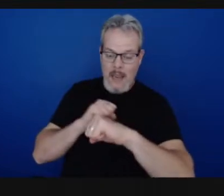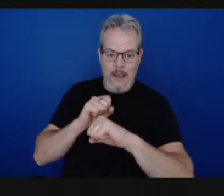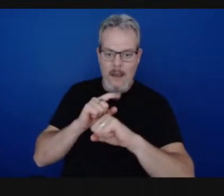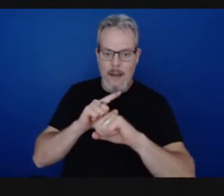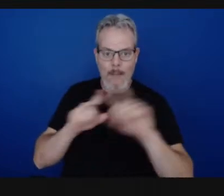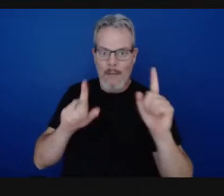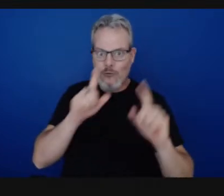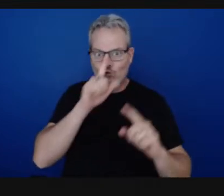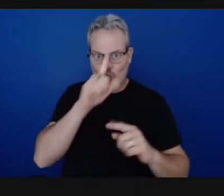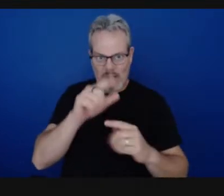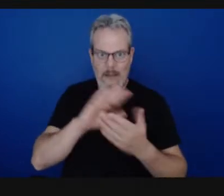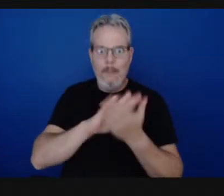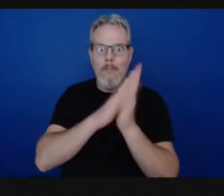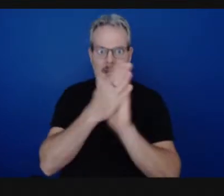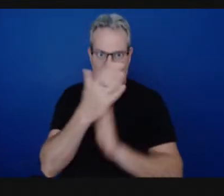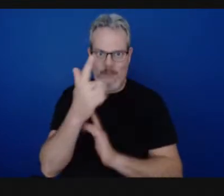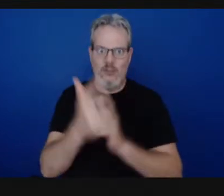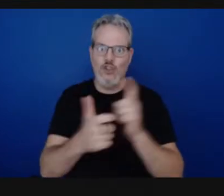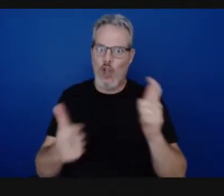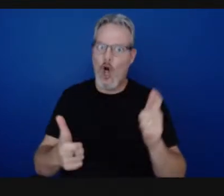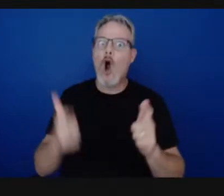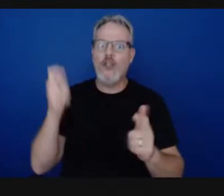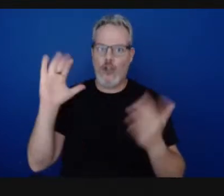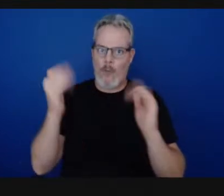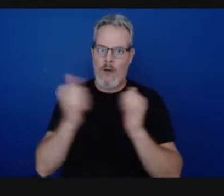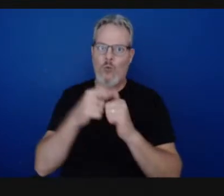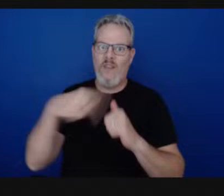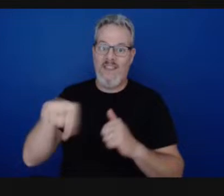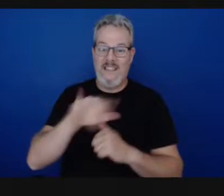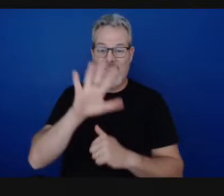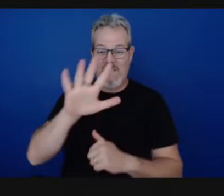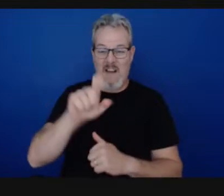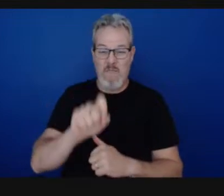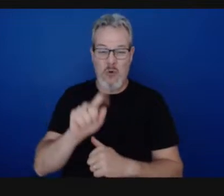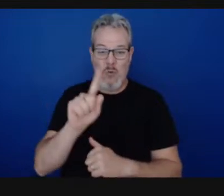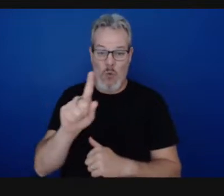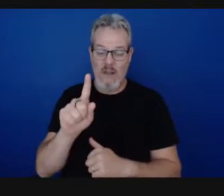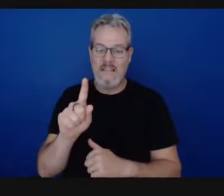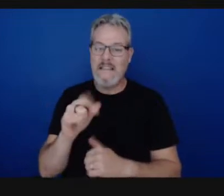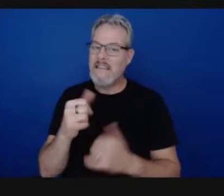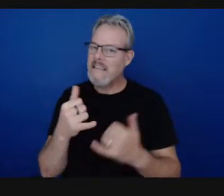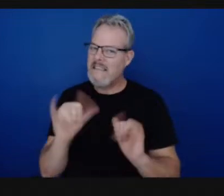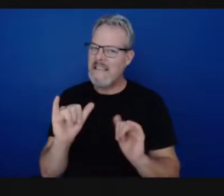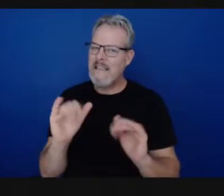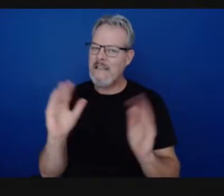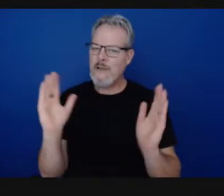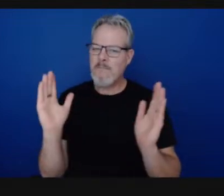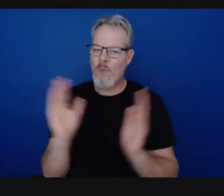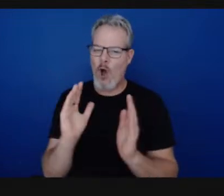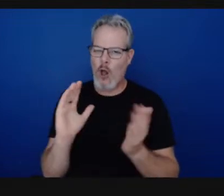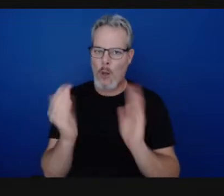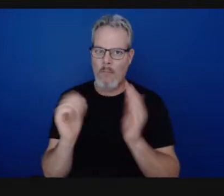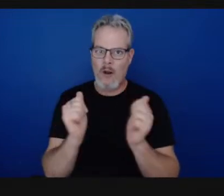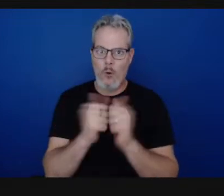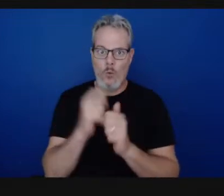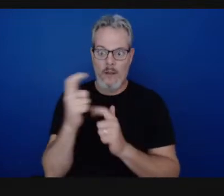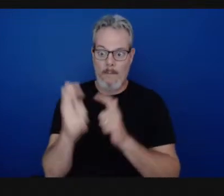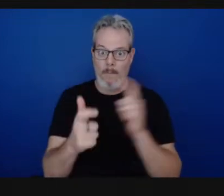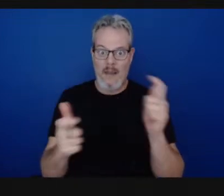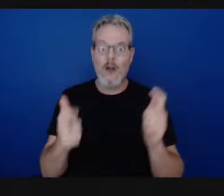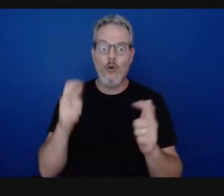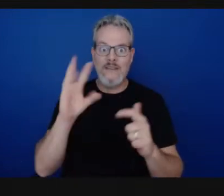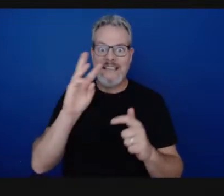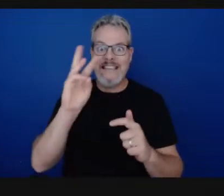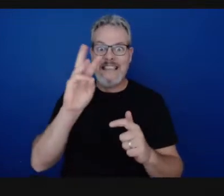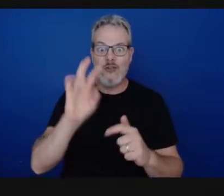it gets much larger than these ones that we've had. These 5.1s and stuff like that, they're not the real ones. It's that like when they get over 6 or